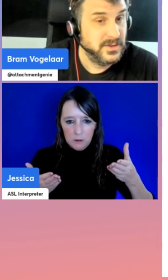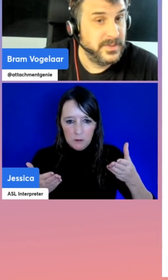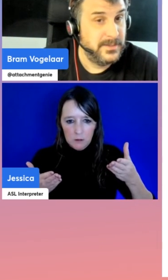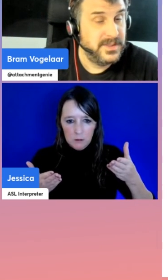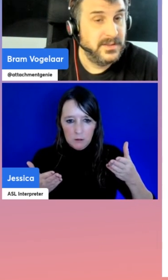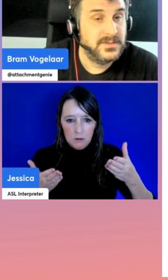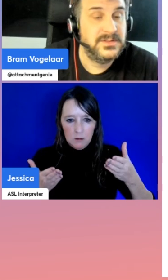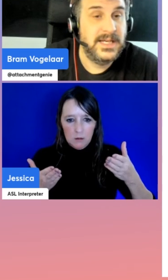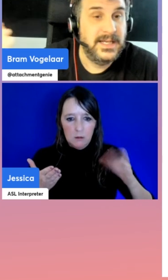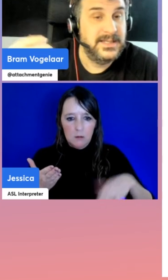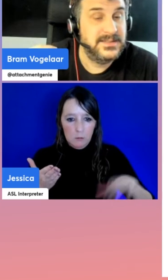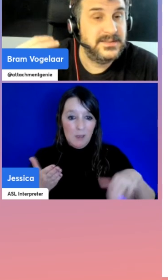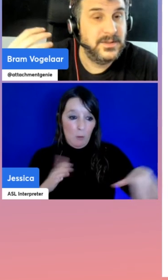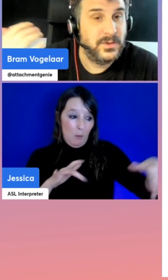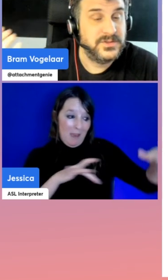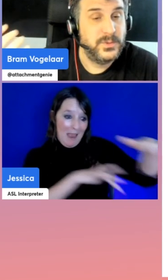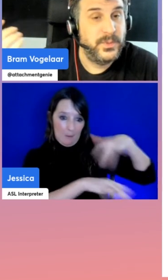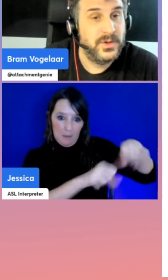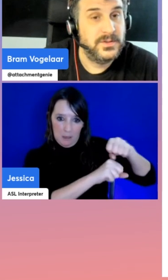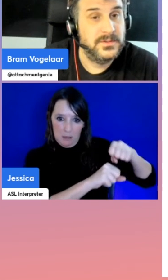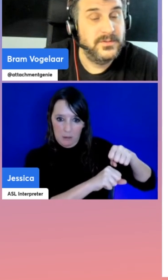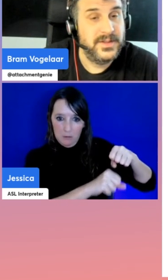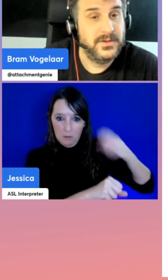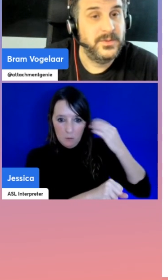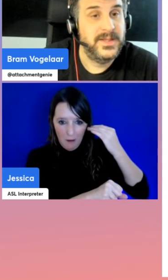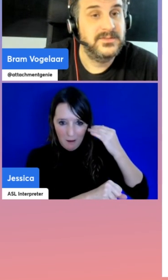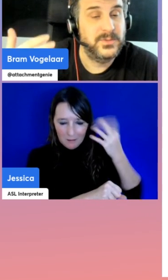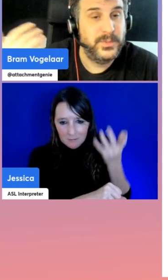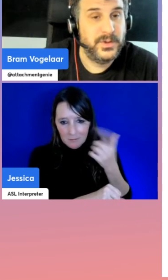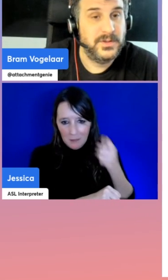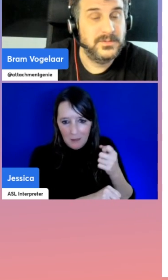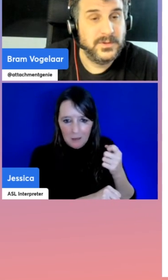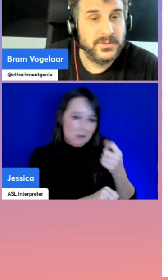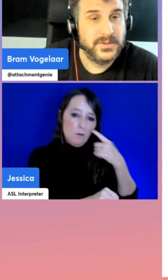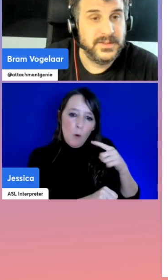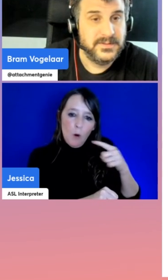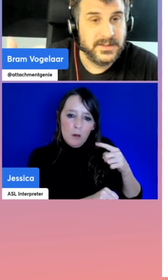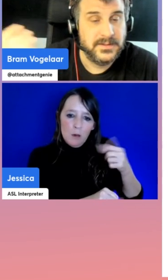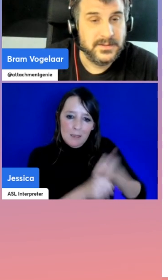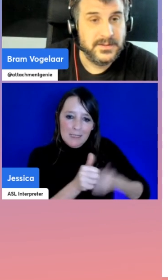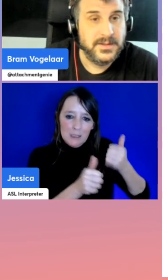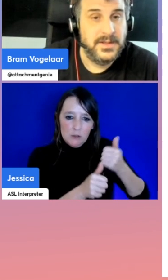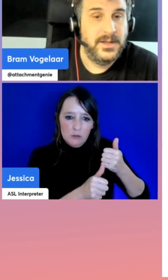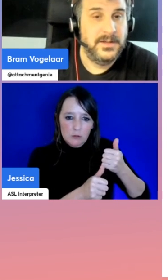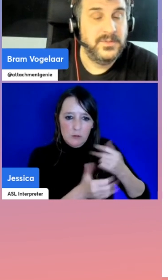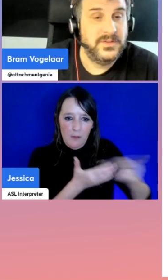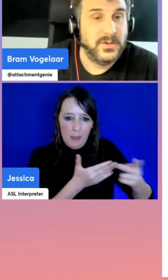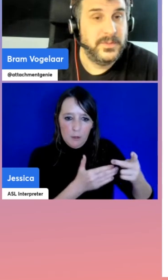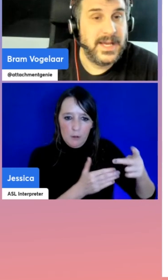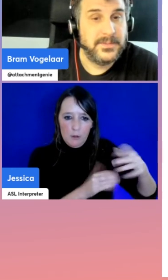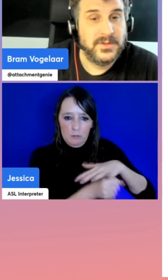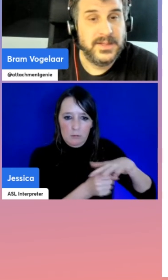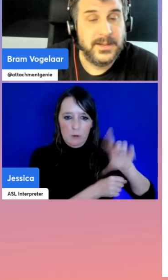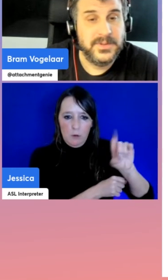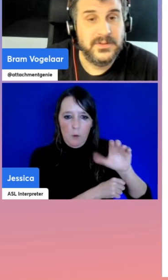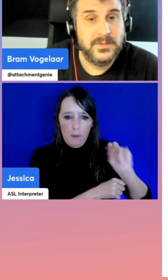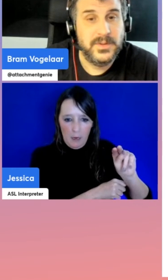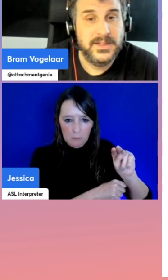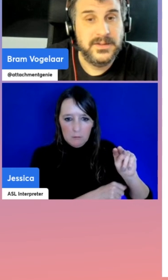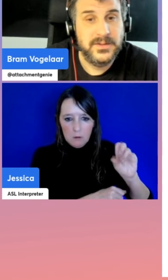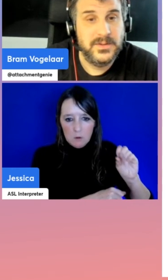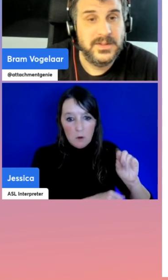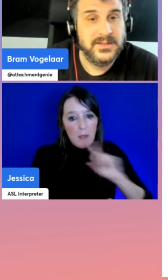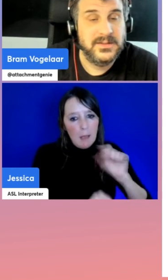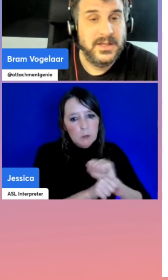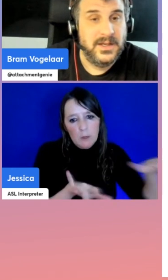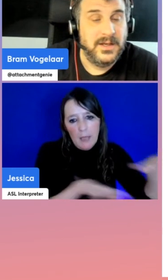catalog is going to be empty because it's also per failure domain, so per Consul DC. So it's going to be absolutely empty. So what we